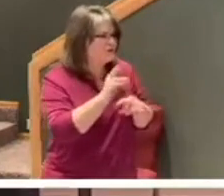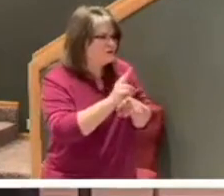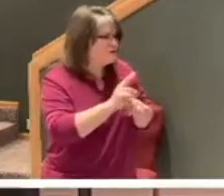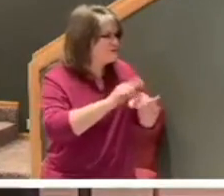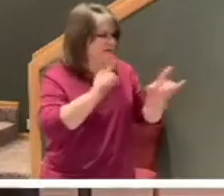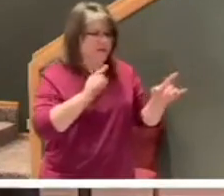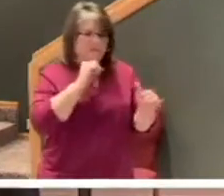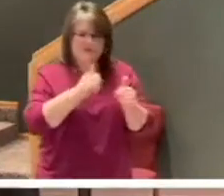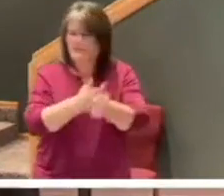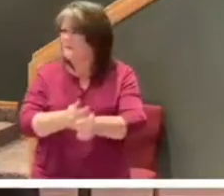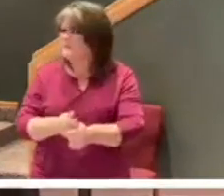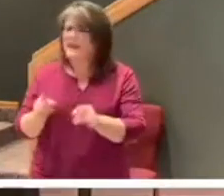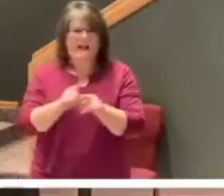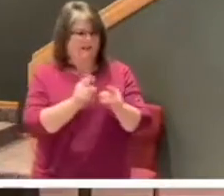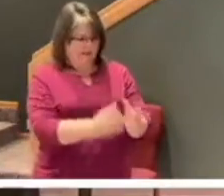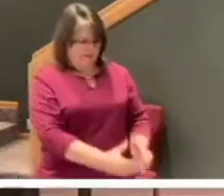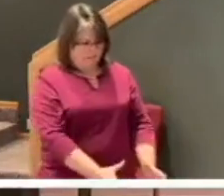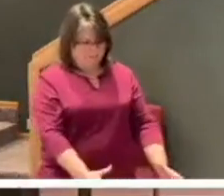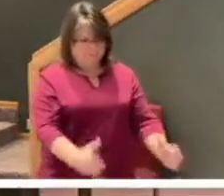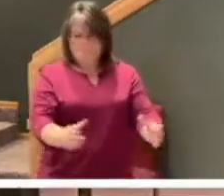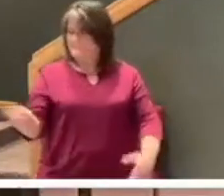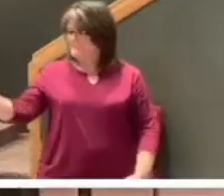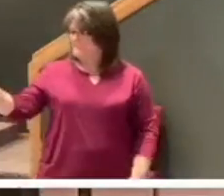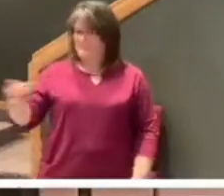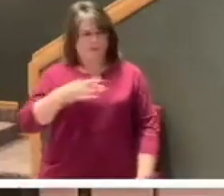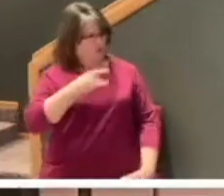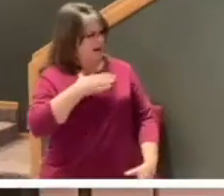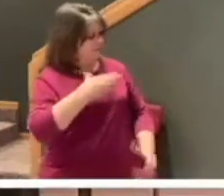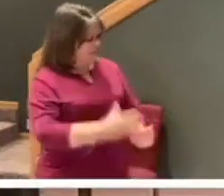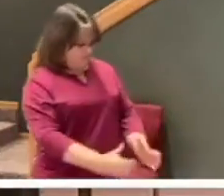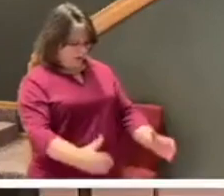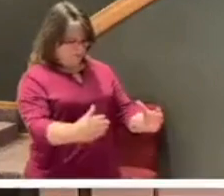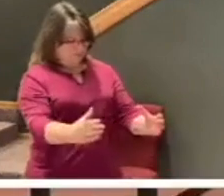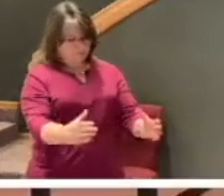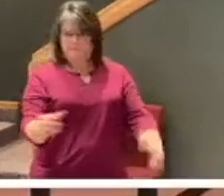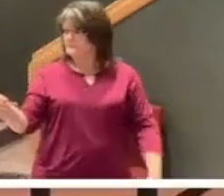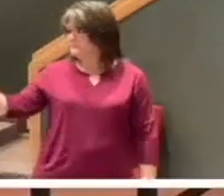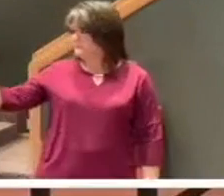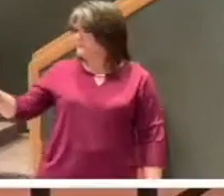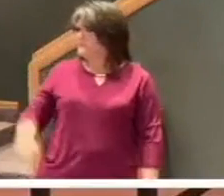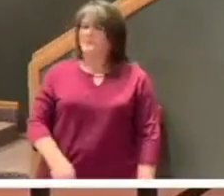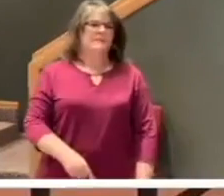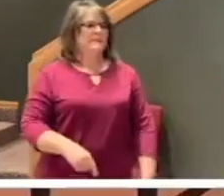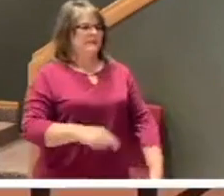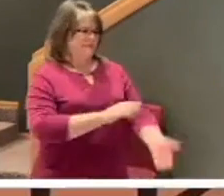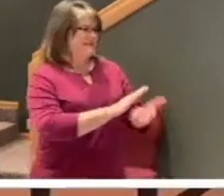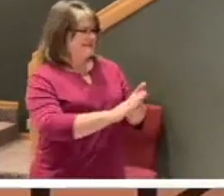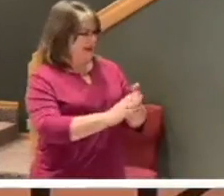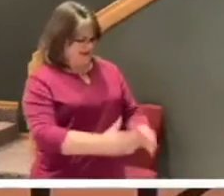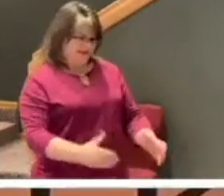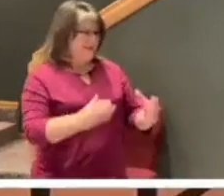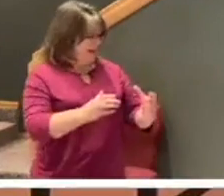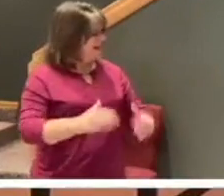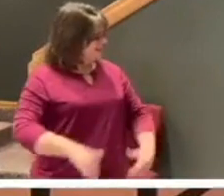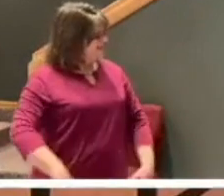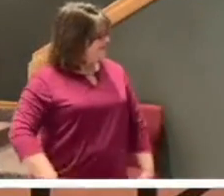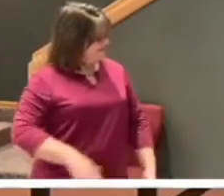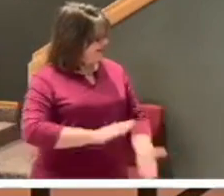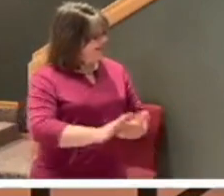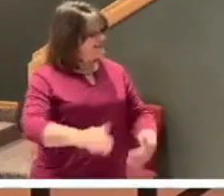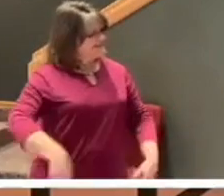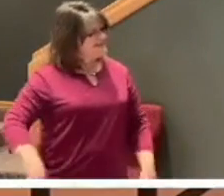Kind of like this bucket. You like my bucket? Isn't it a nice bucket?